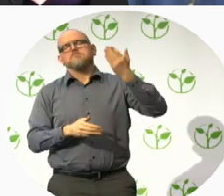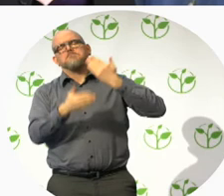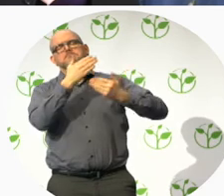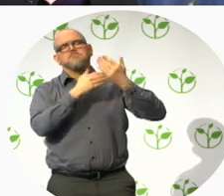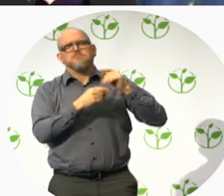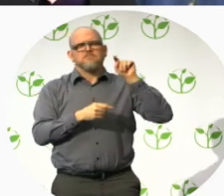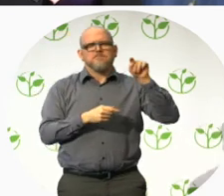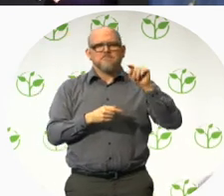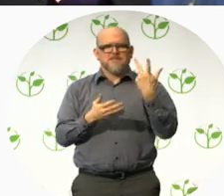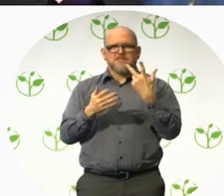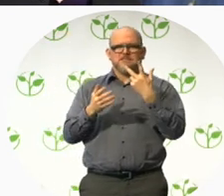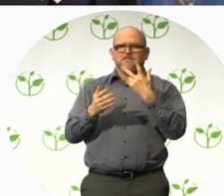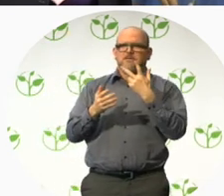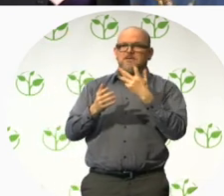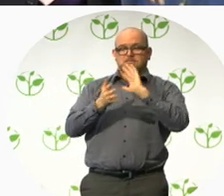is that